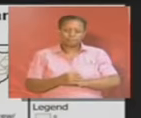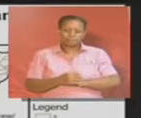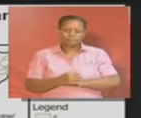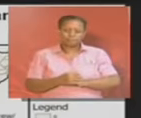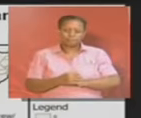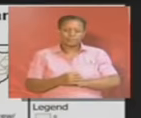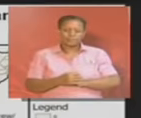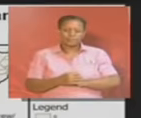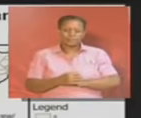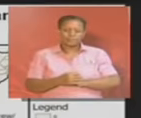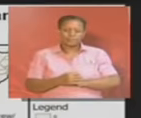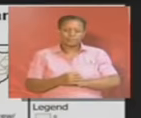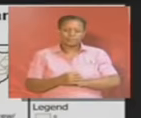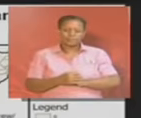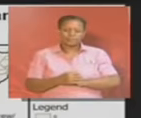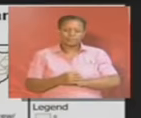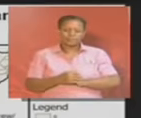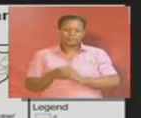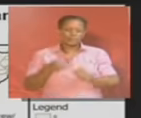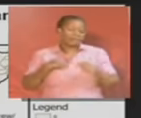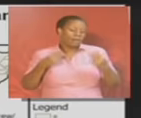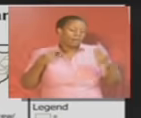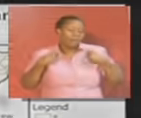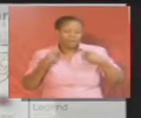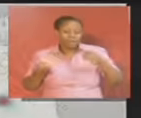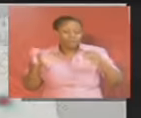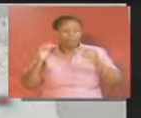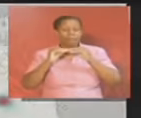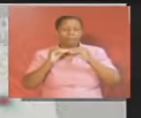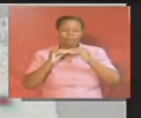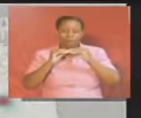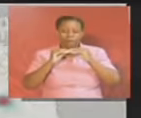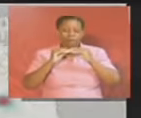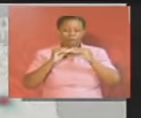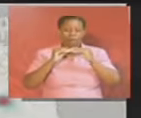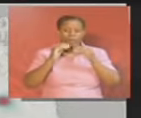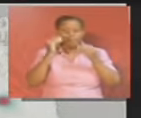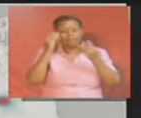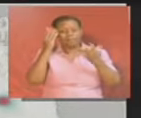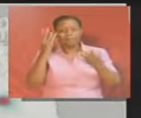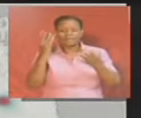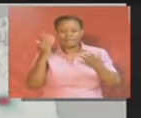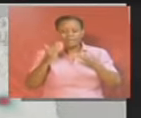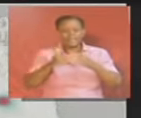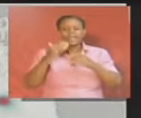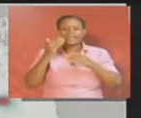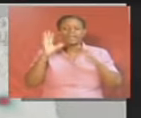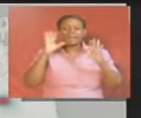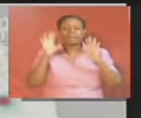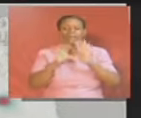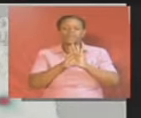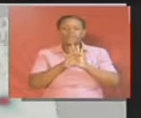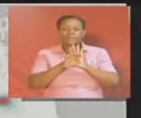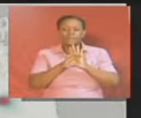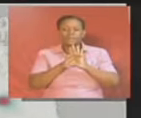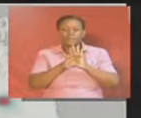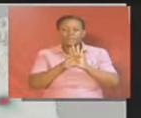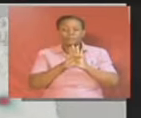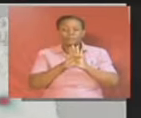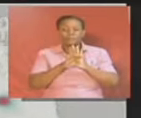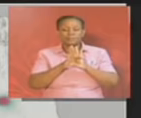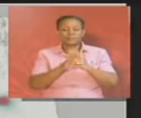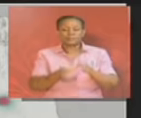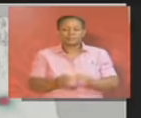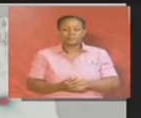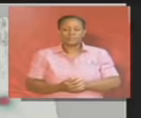accurate at that point in time. As we switch quickly to the other slide, we take a look at the density maps. So when we look at the